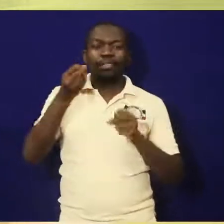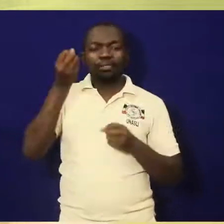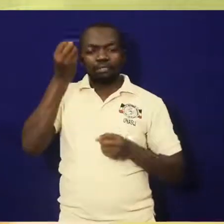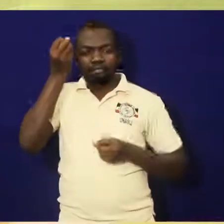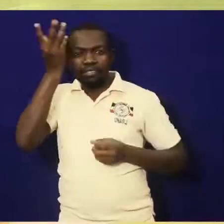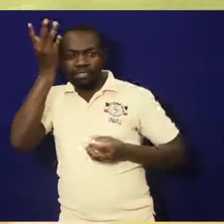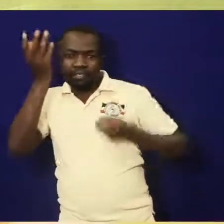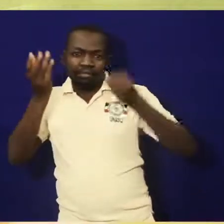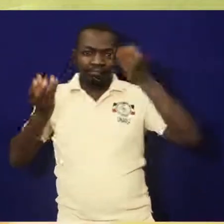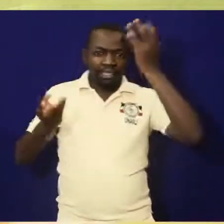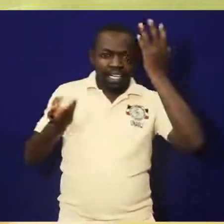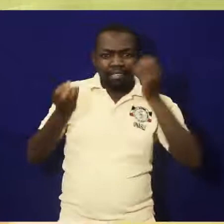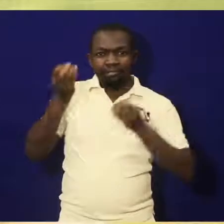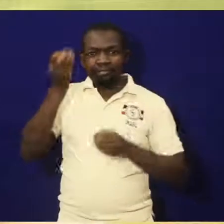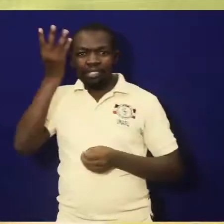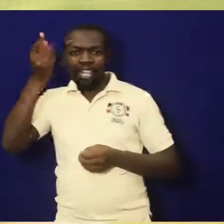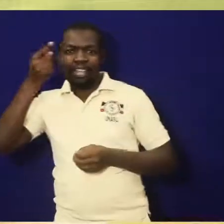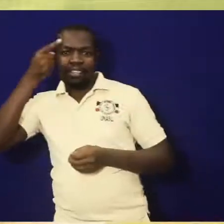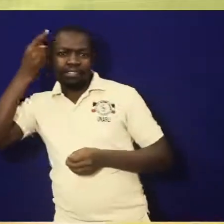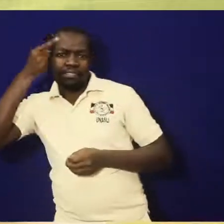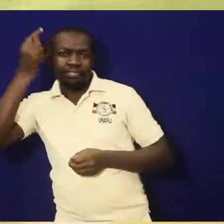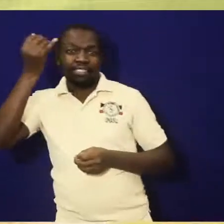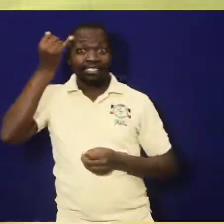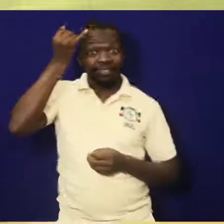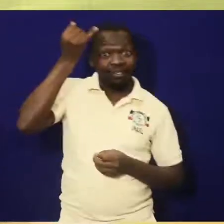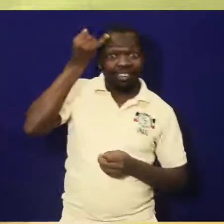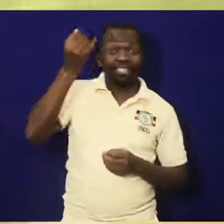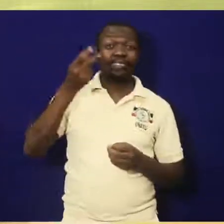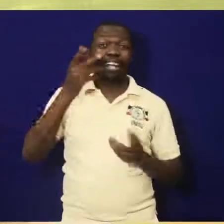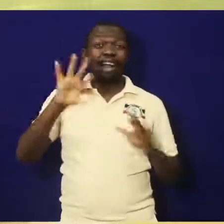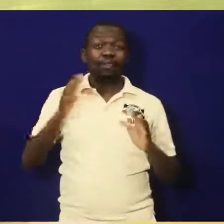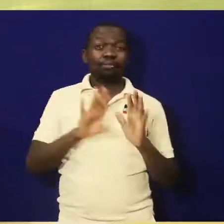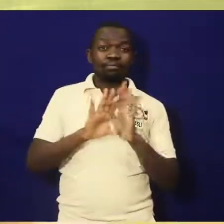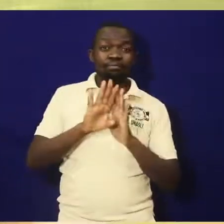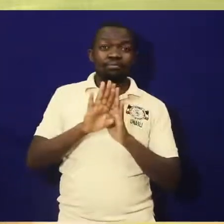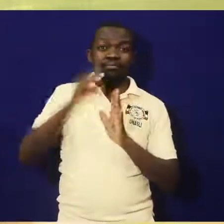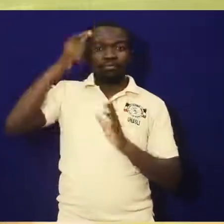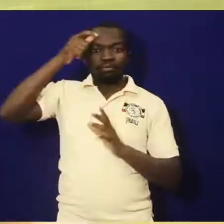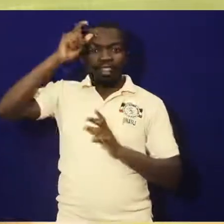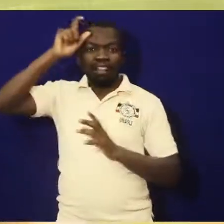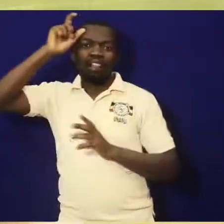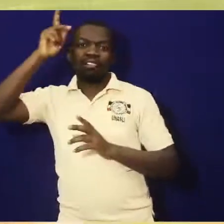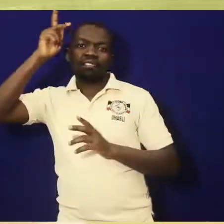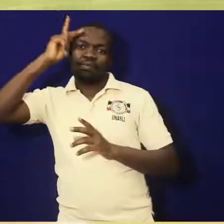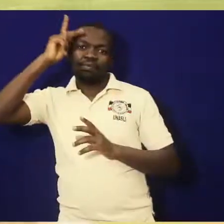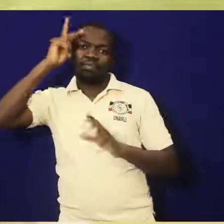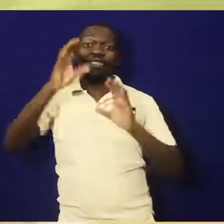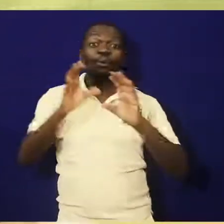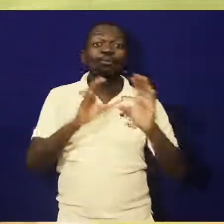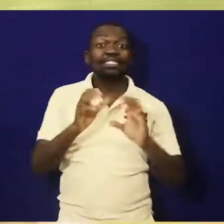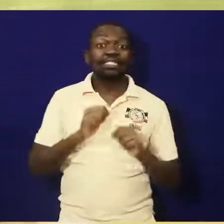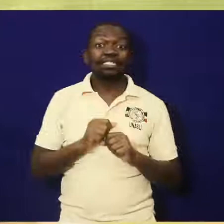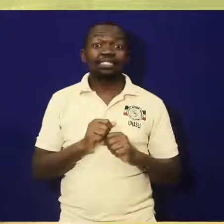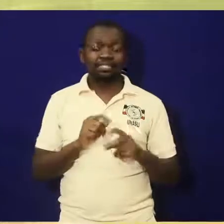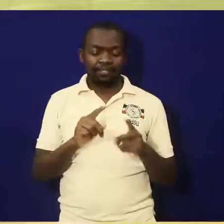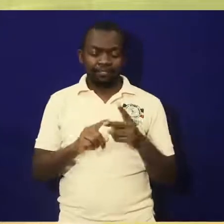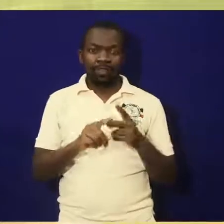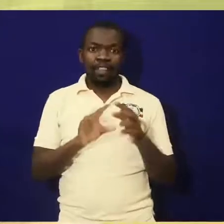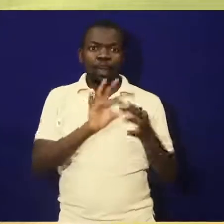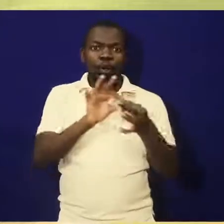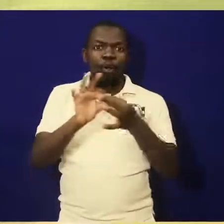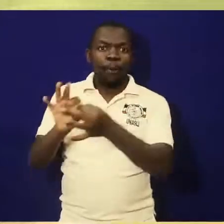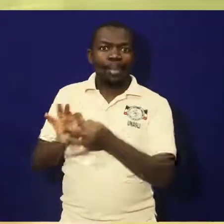innovative. You are supposed to develop communication skills, cooperation and